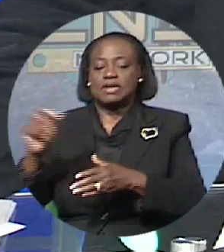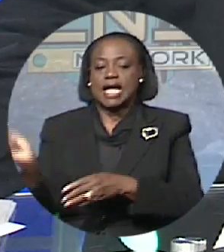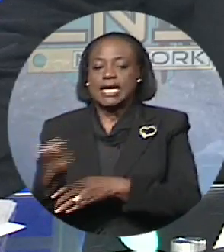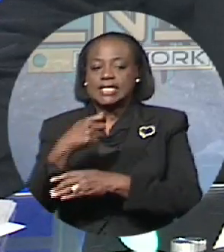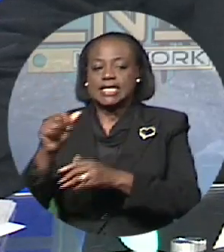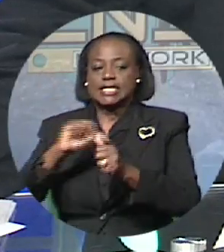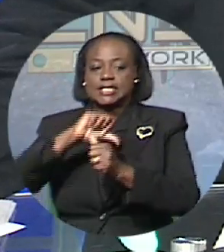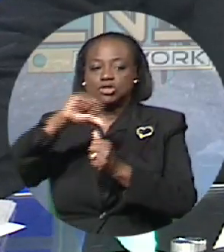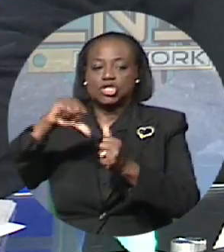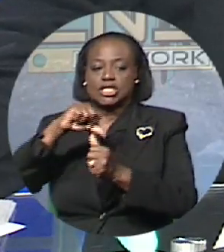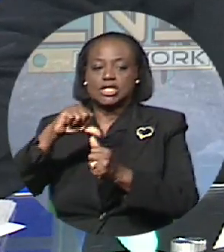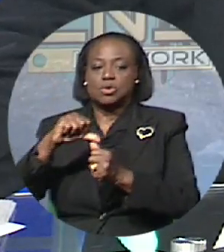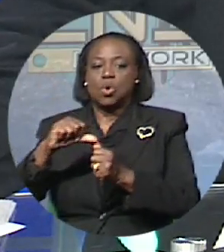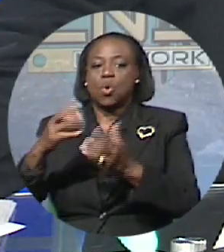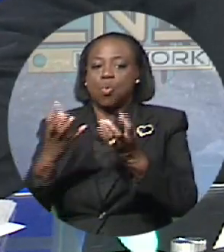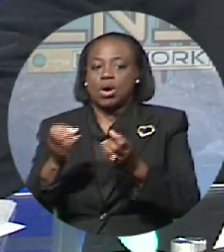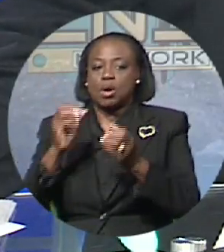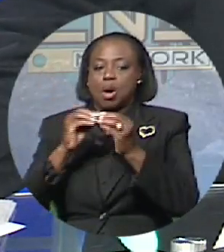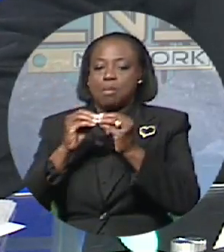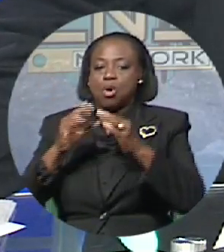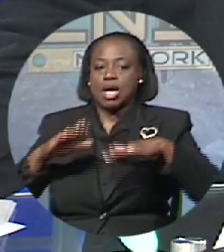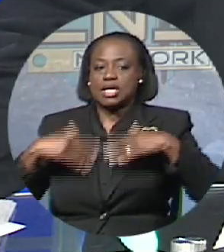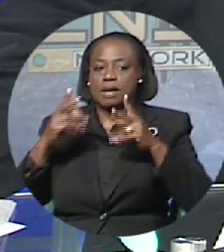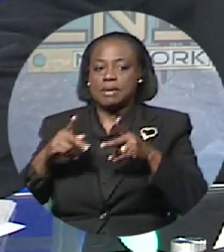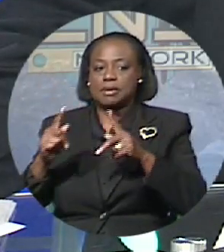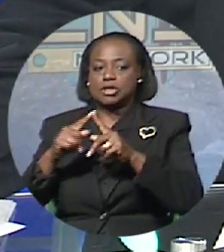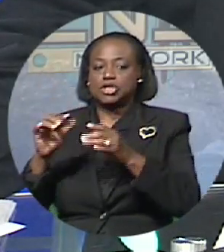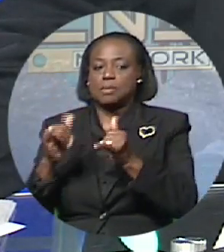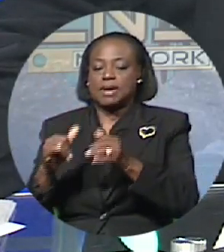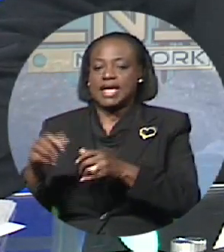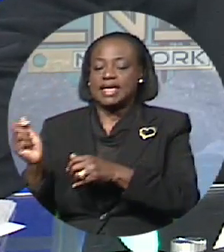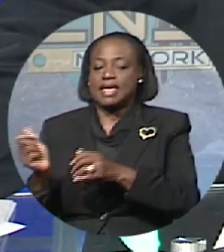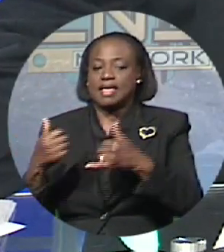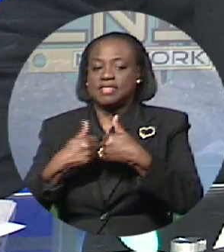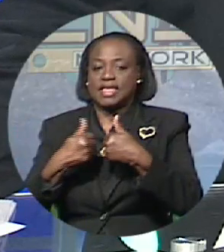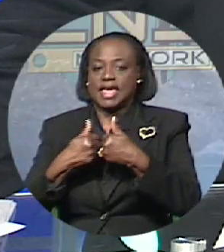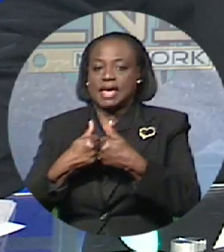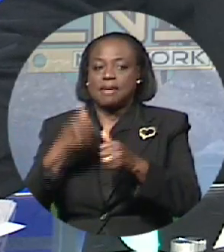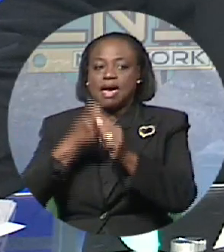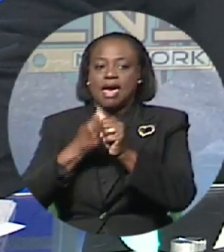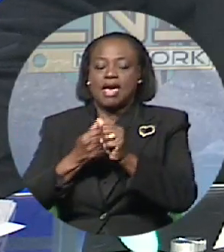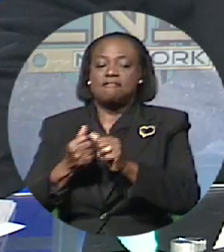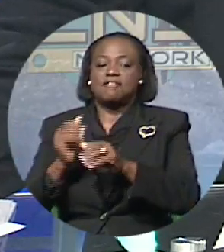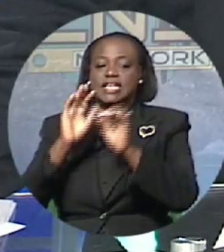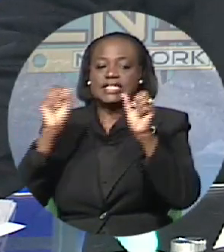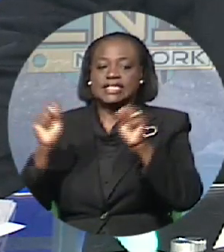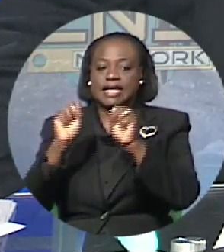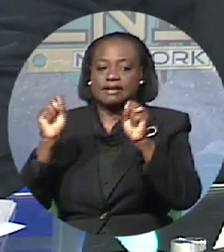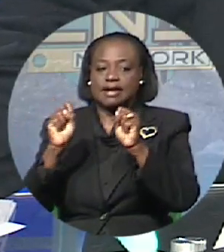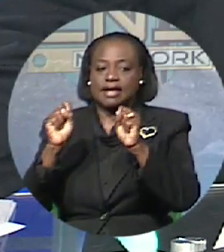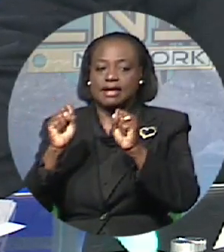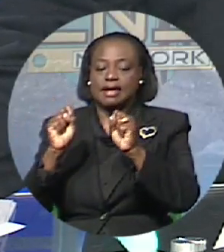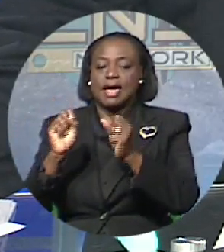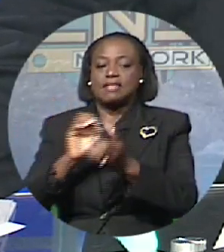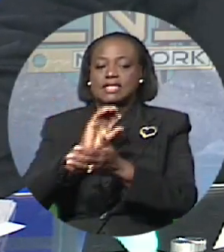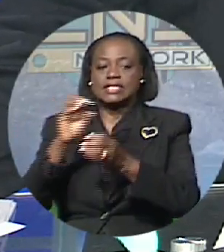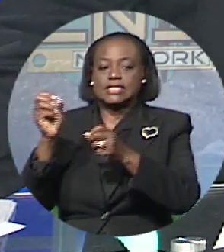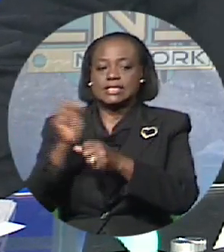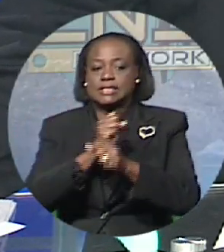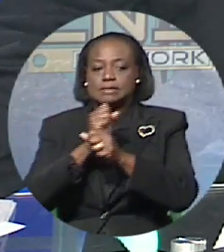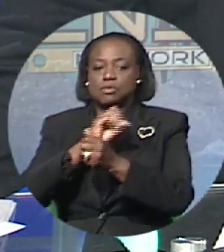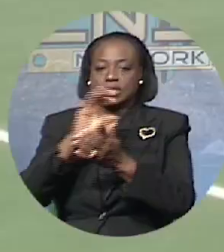young players to learn the game. Play and Stay program every Saturday at the National Tennis Center. It's a cheap price. Here's President Duron